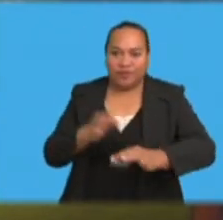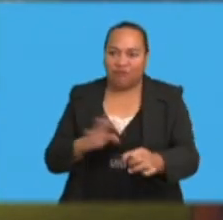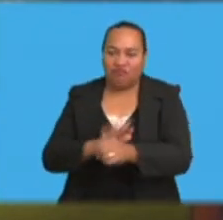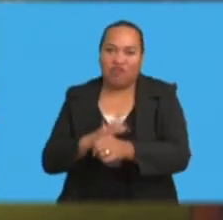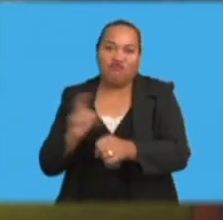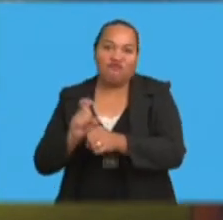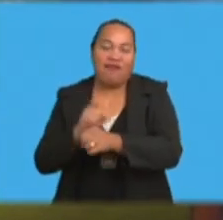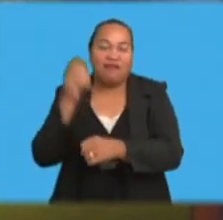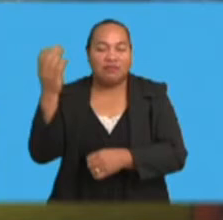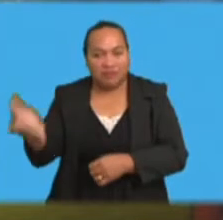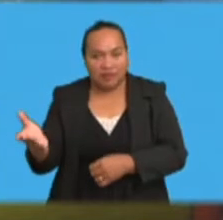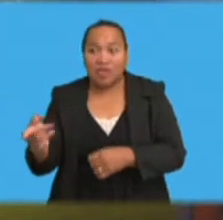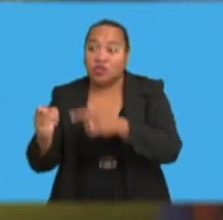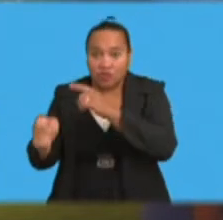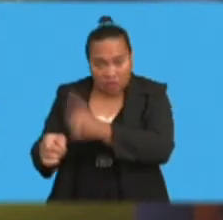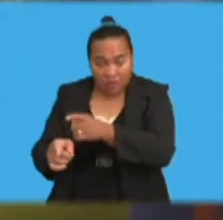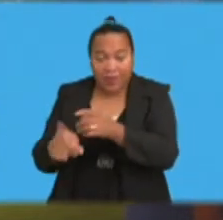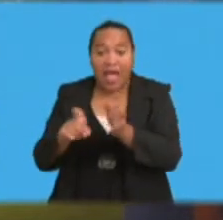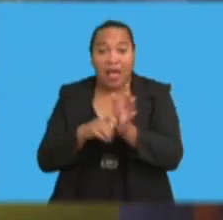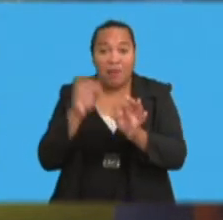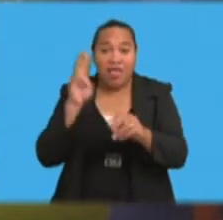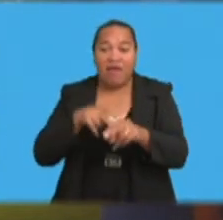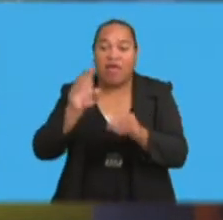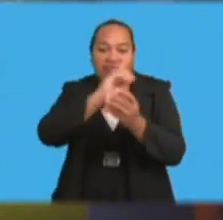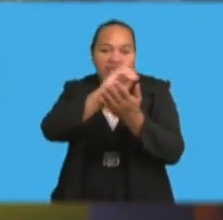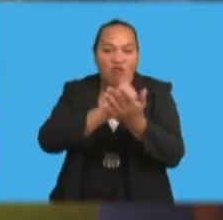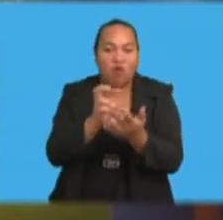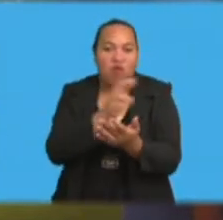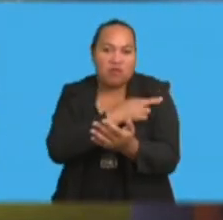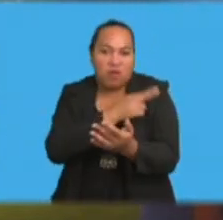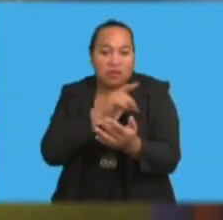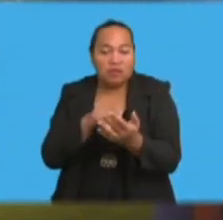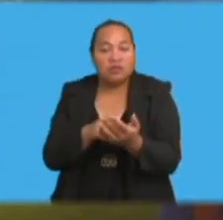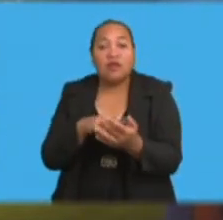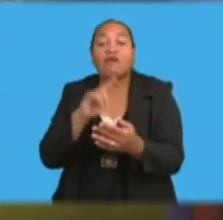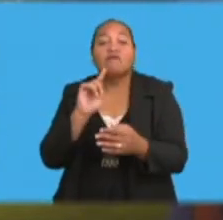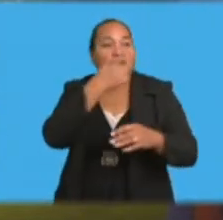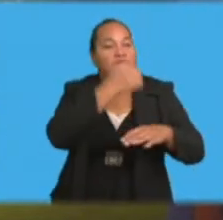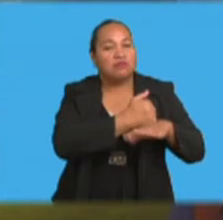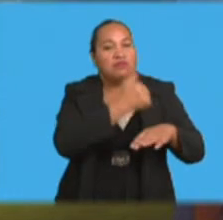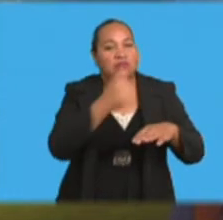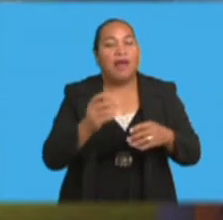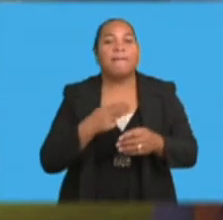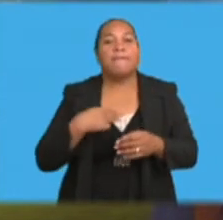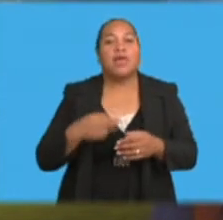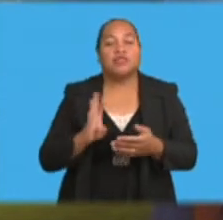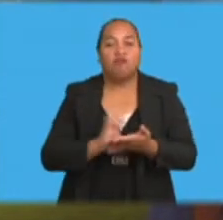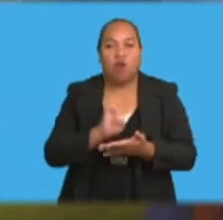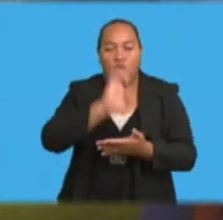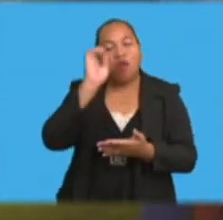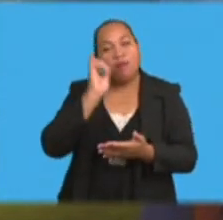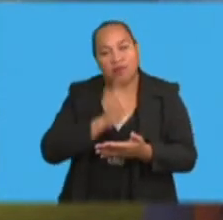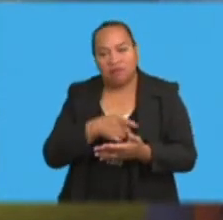the denomination and design of Fiji's notes and coins, subject to the approval of the Minister for Economy. Madam